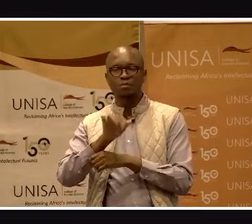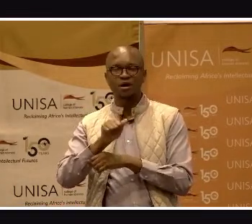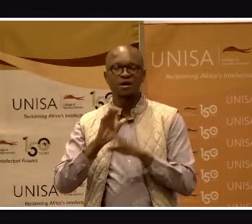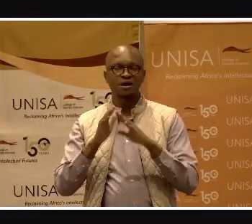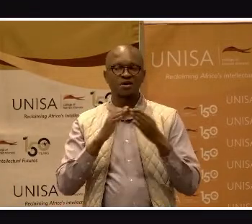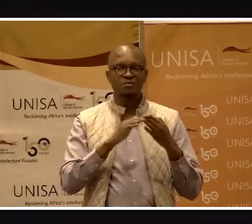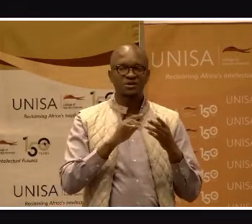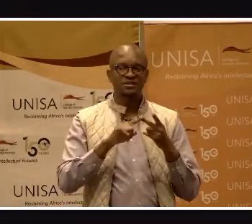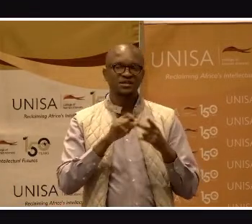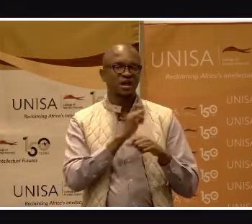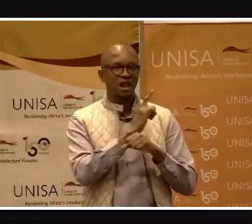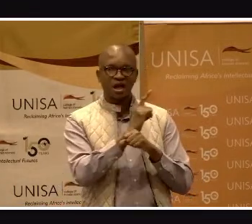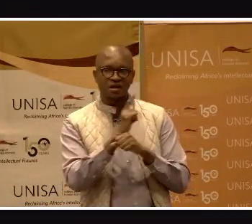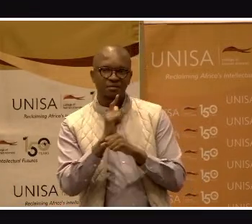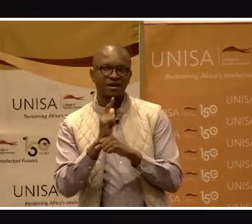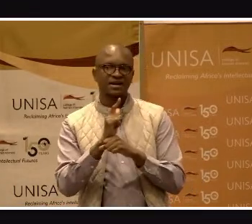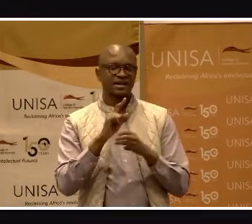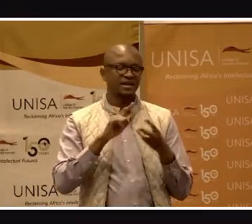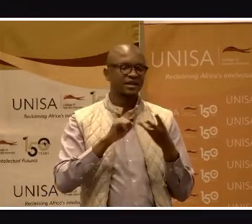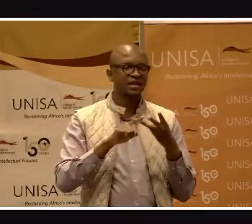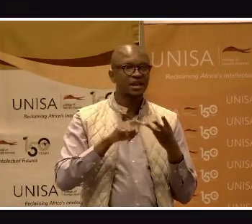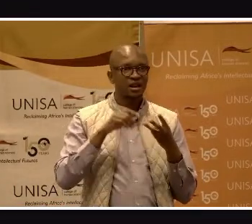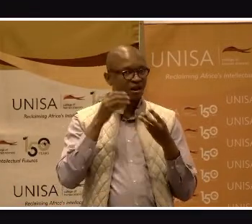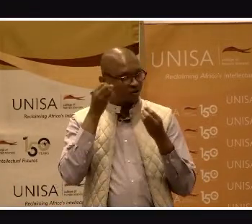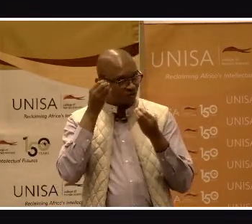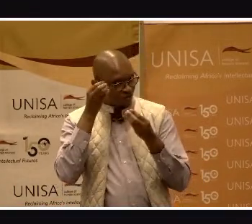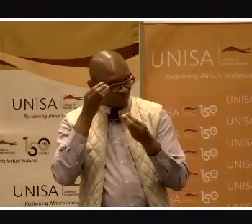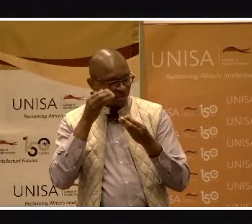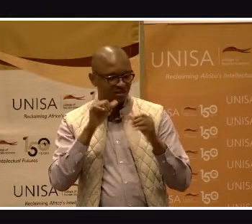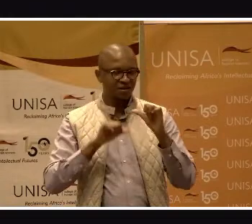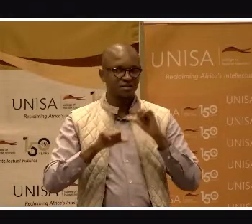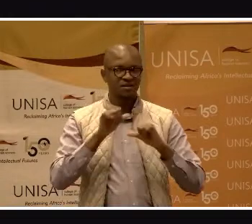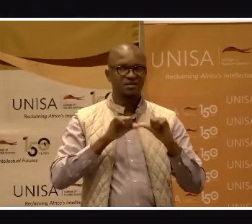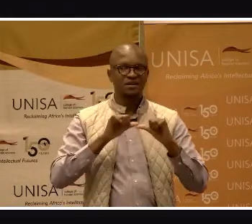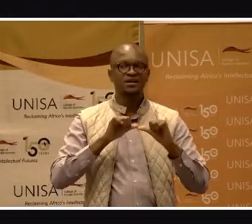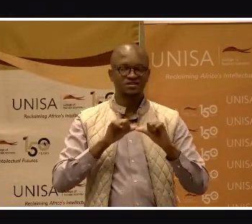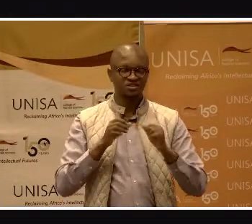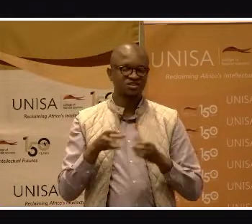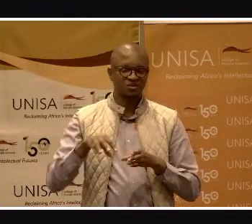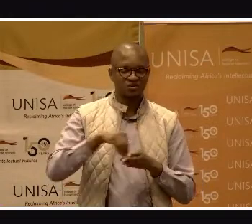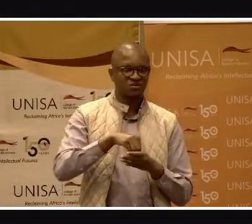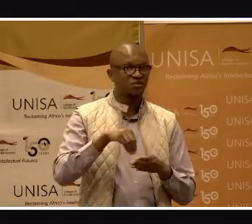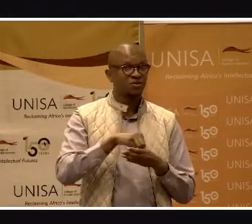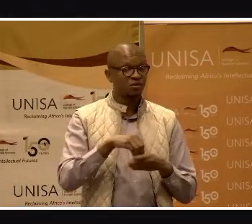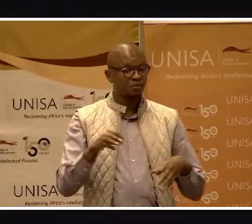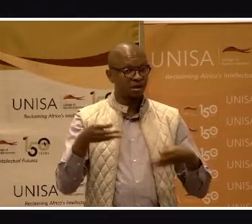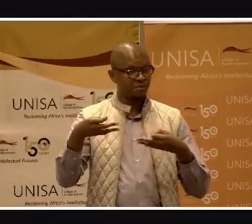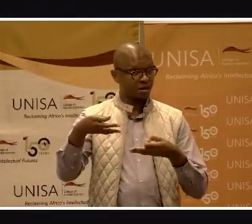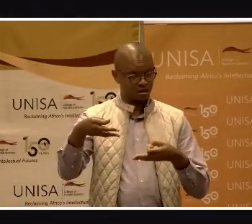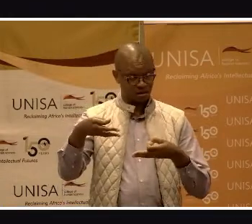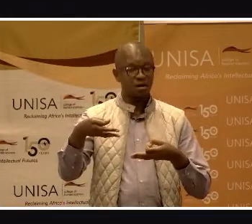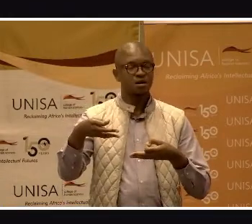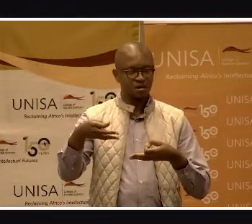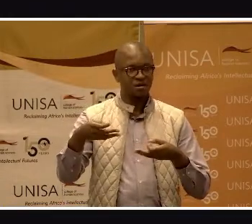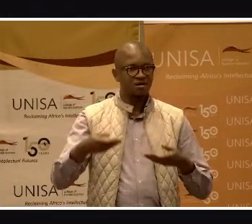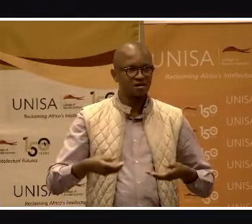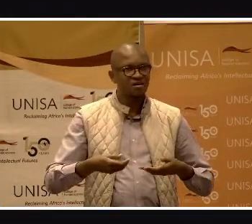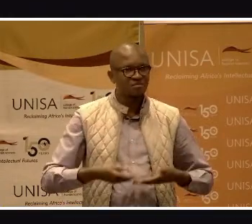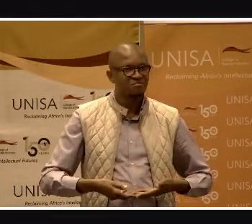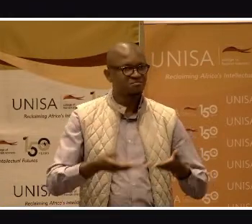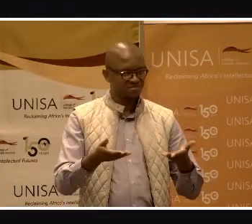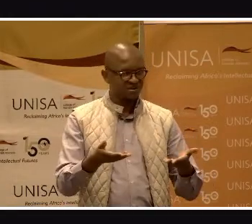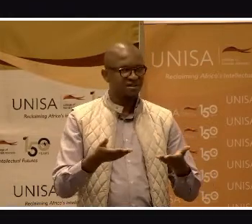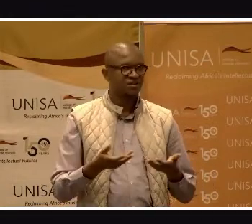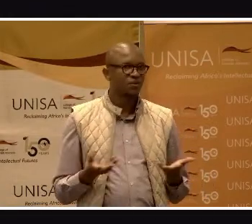information sciences contribution. This is a keynote paper presented at the 4th Triennial School